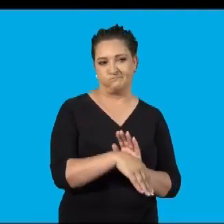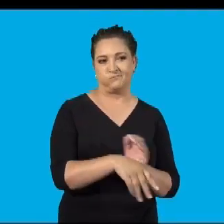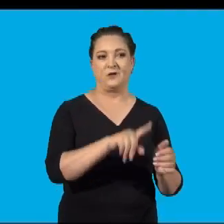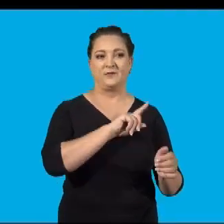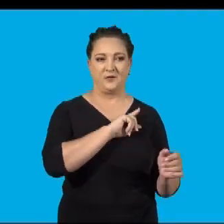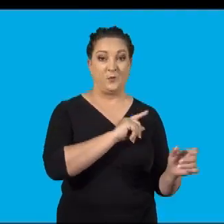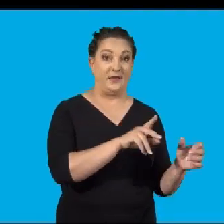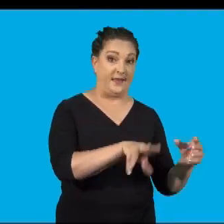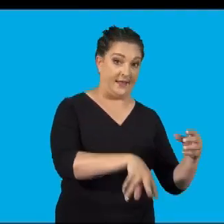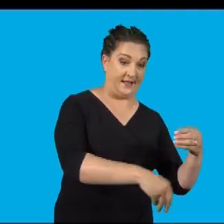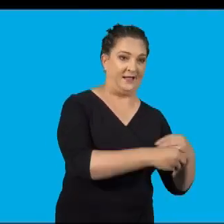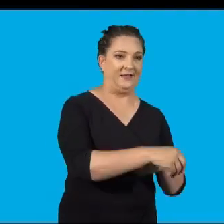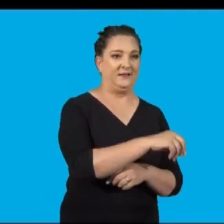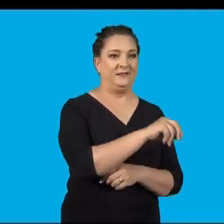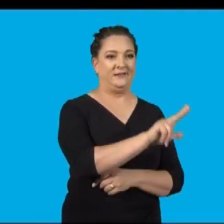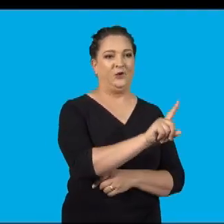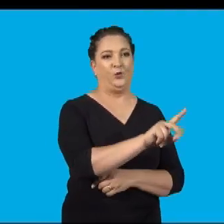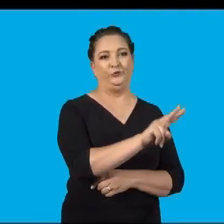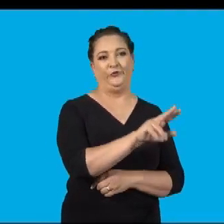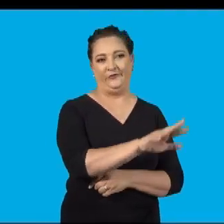8,125. So I'll come here, then I'll say plus